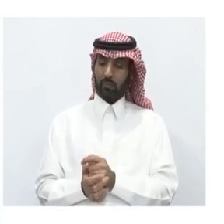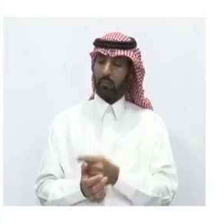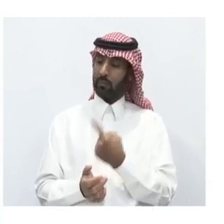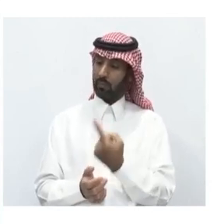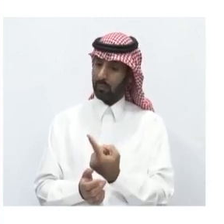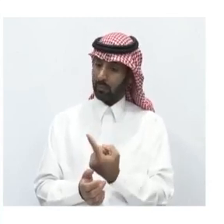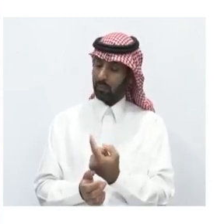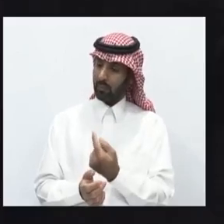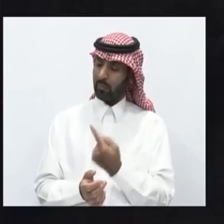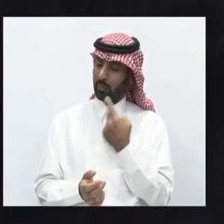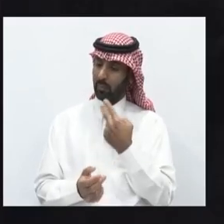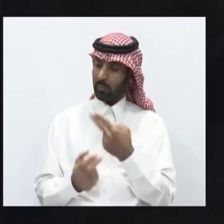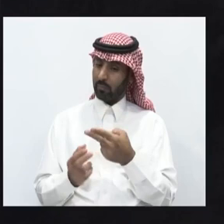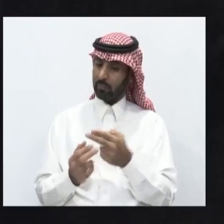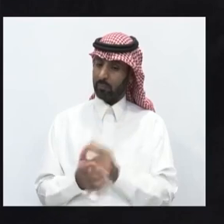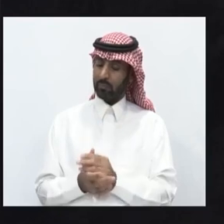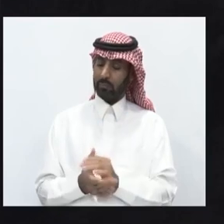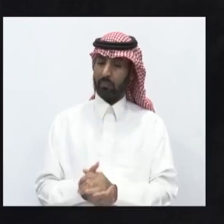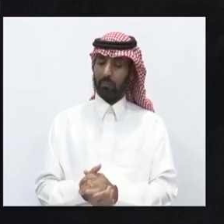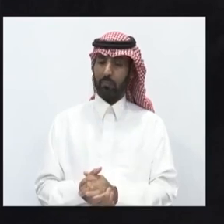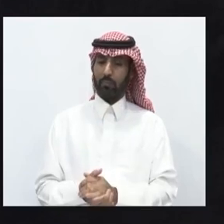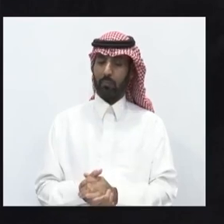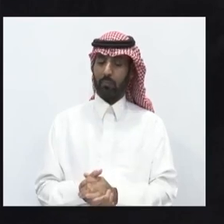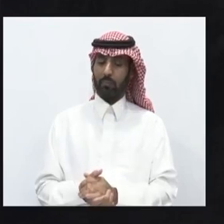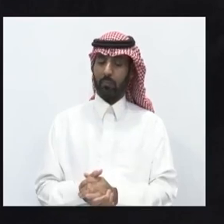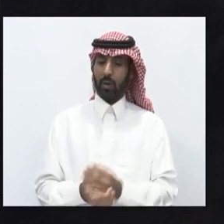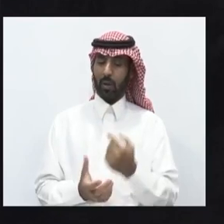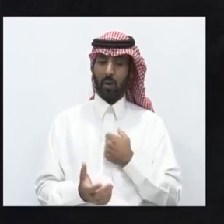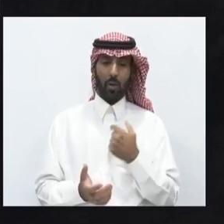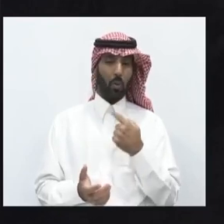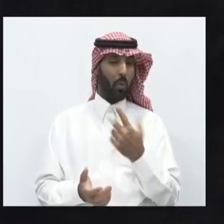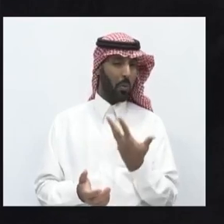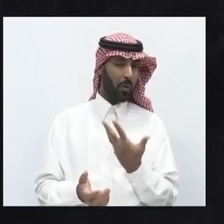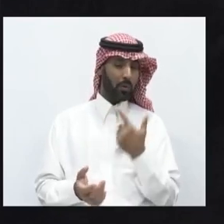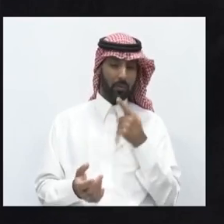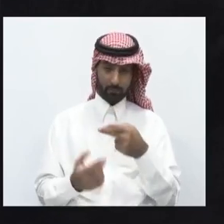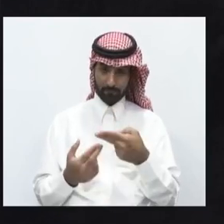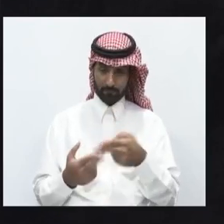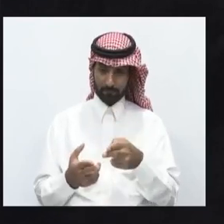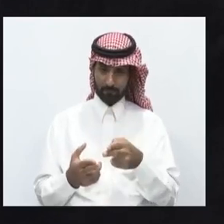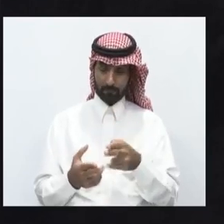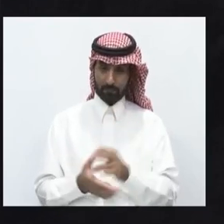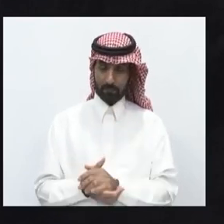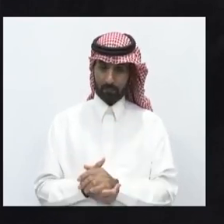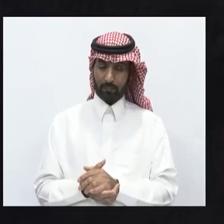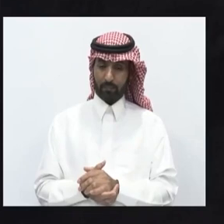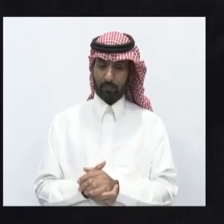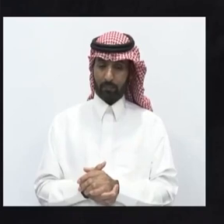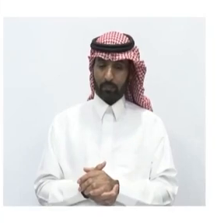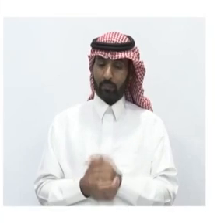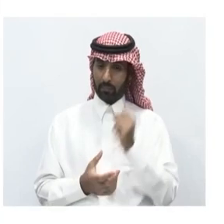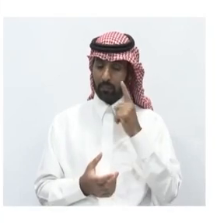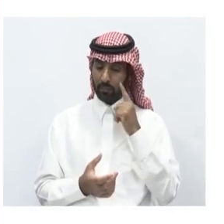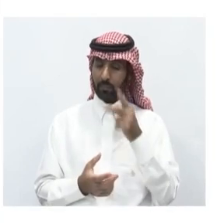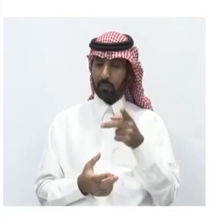request, or you decline a request. So I wonder if it would be possible. This is making a request. Do you think